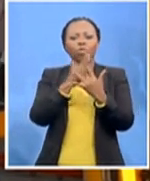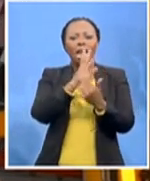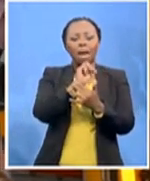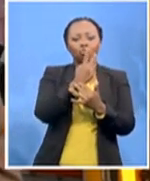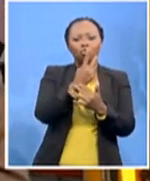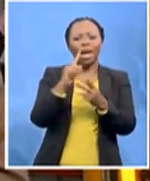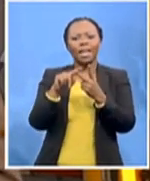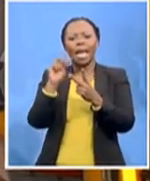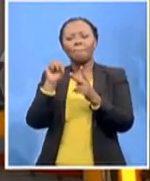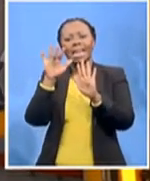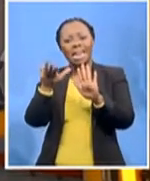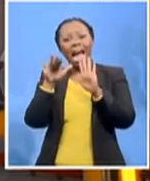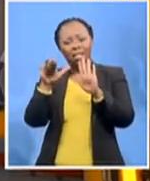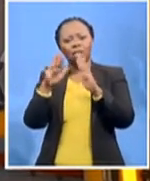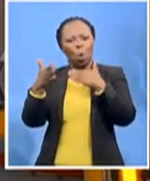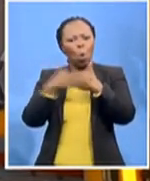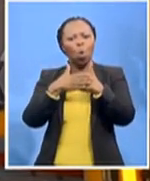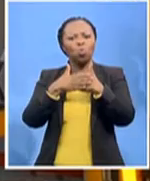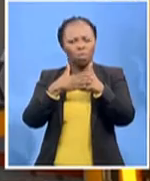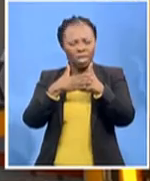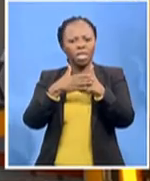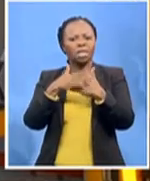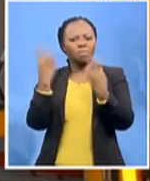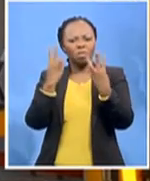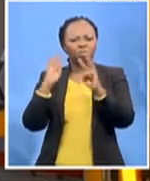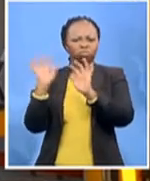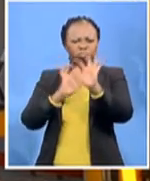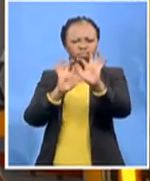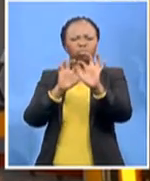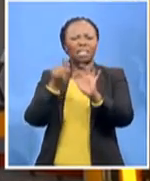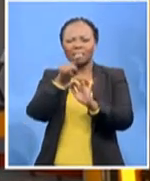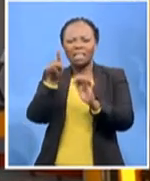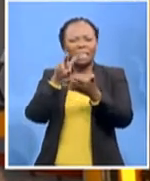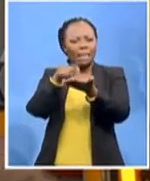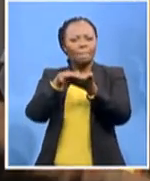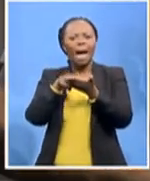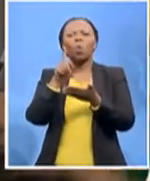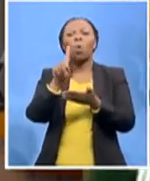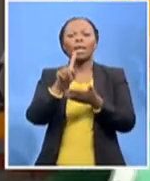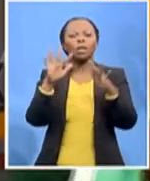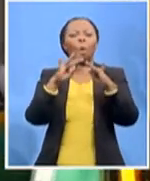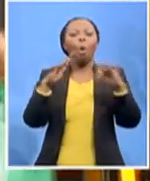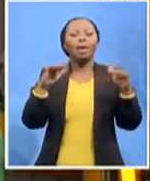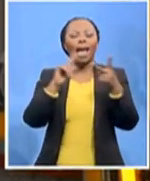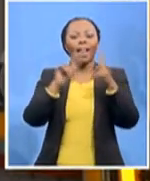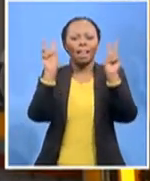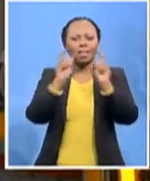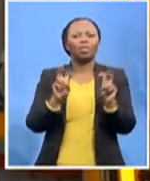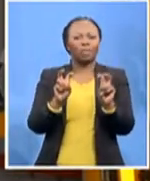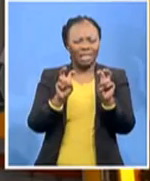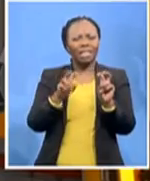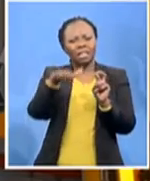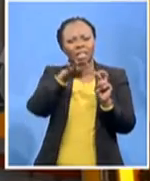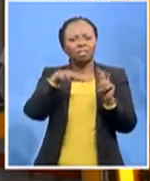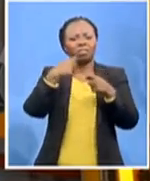by the protesters who were demanding electricity and water in this informal settlement. But next to me is the